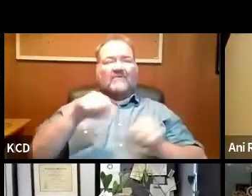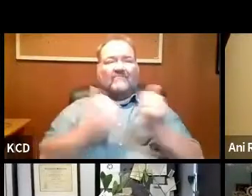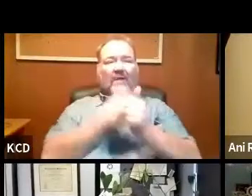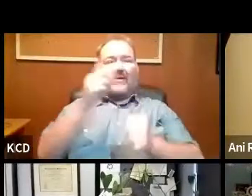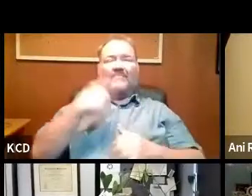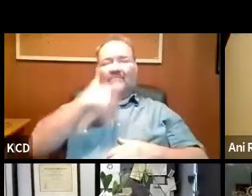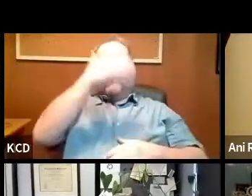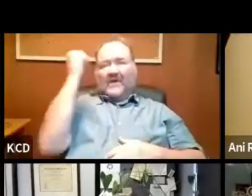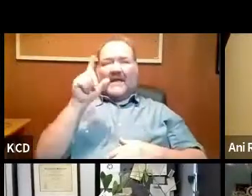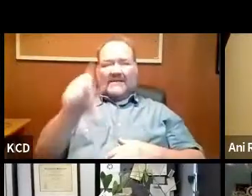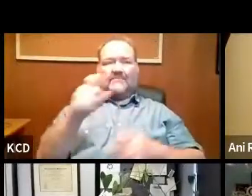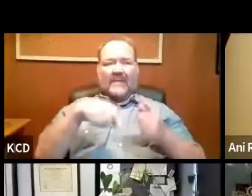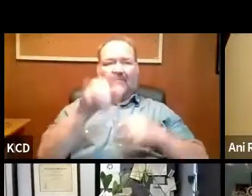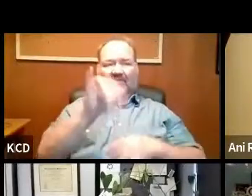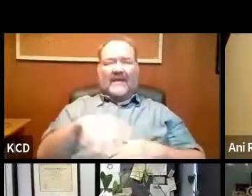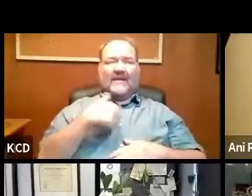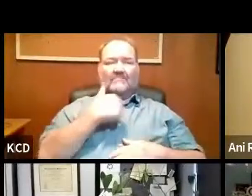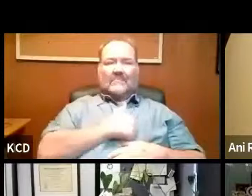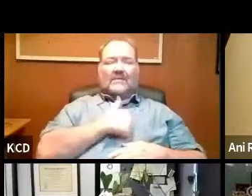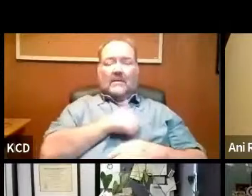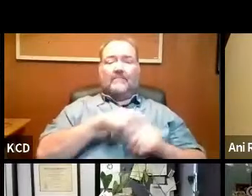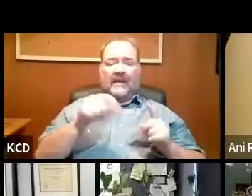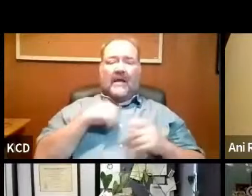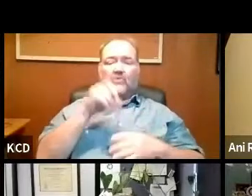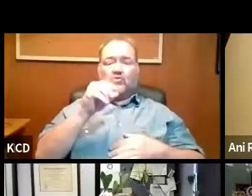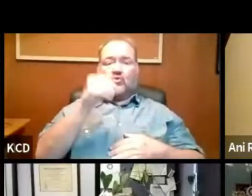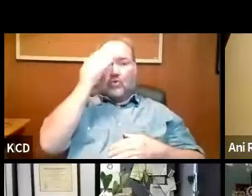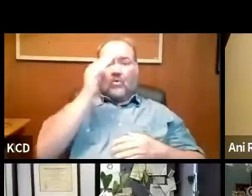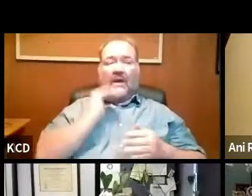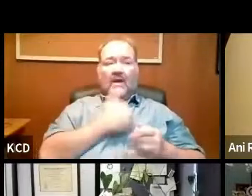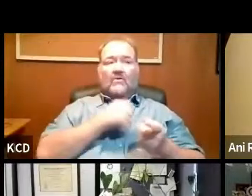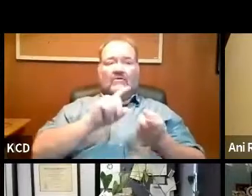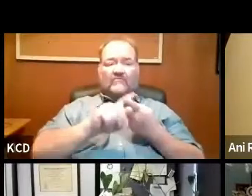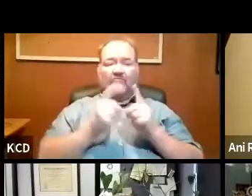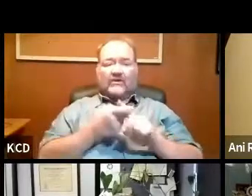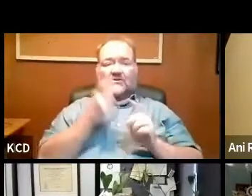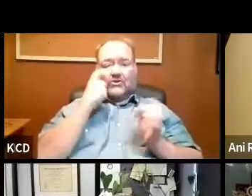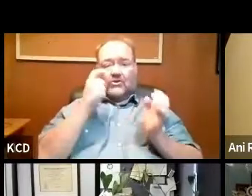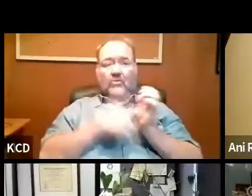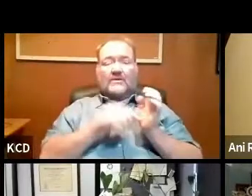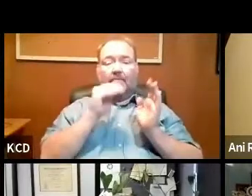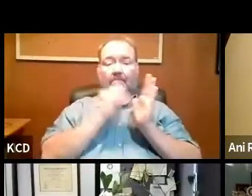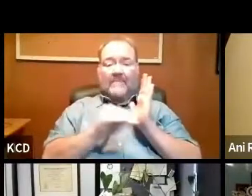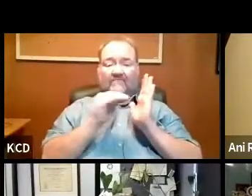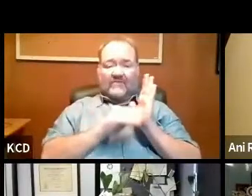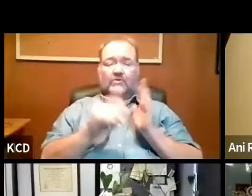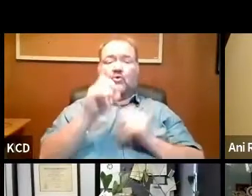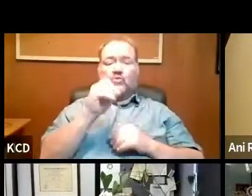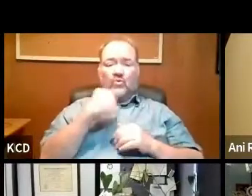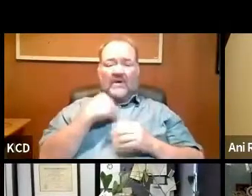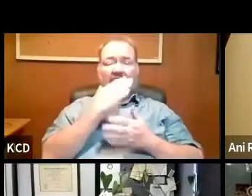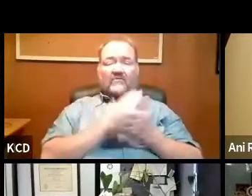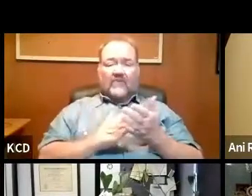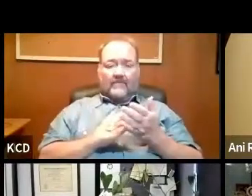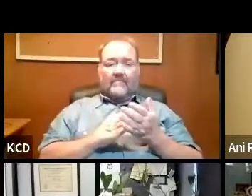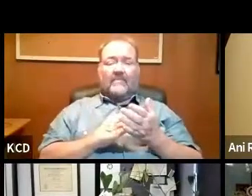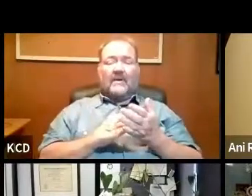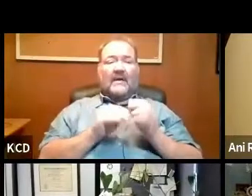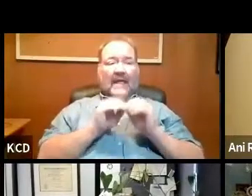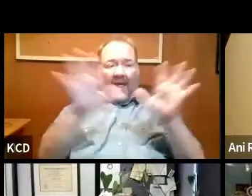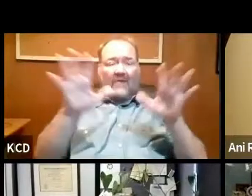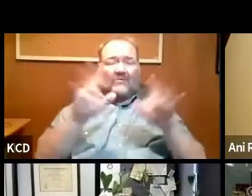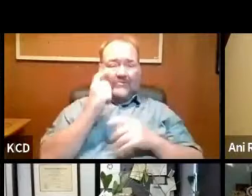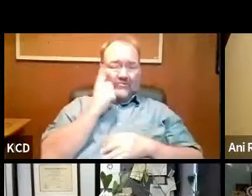about that. I apologize, but I'll try to ask. I do know that our friends noticed that Memphis, they do have some out that just